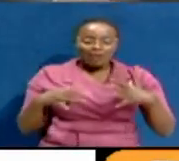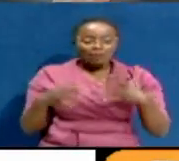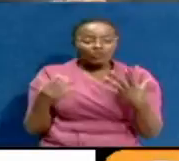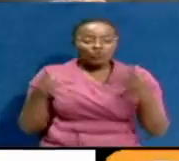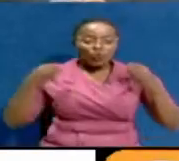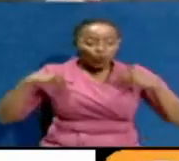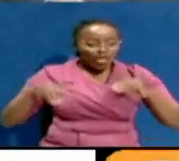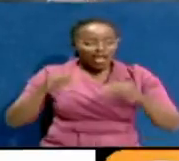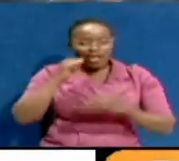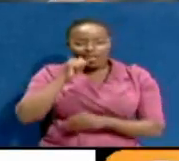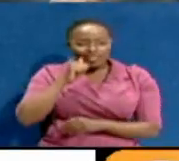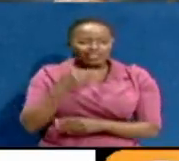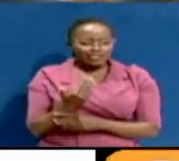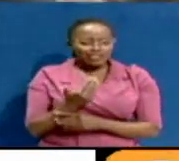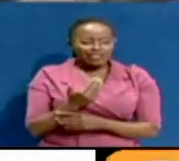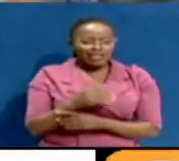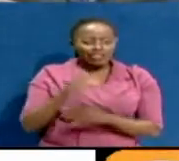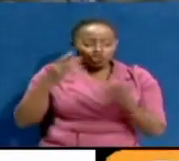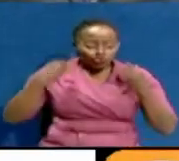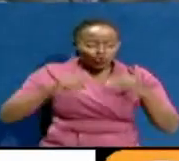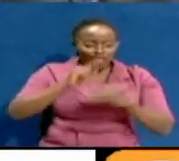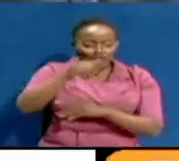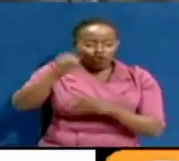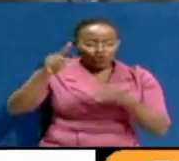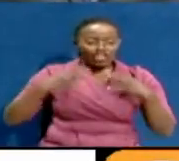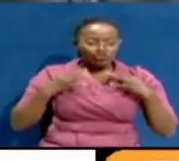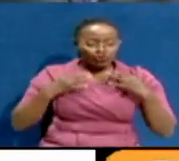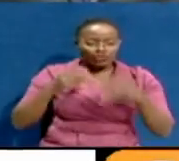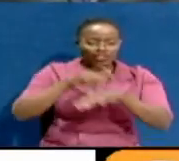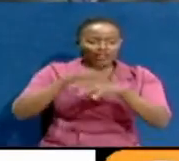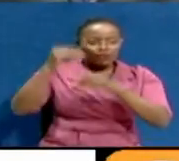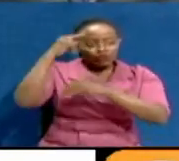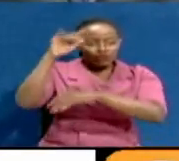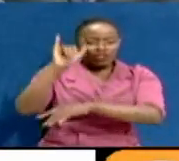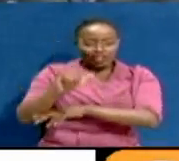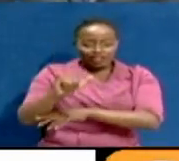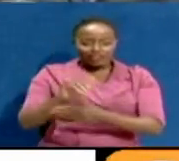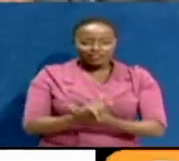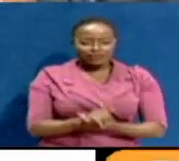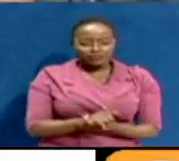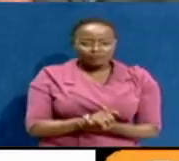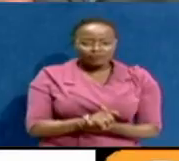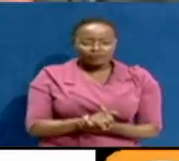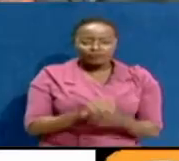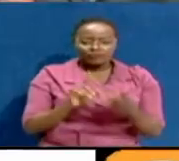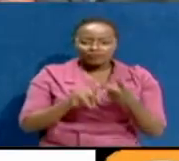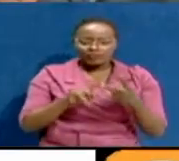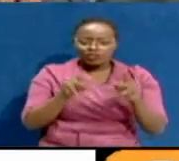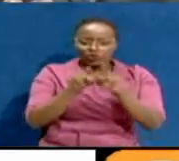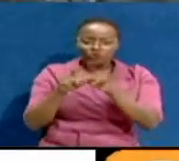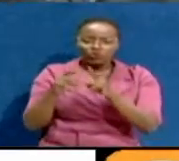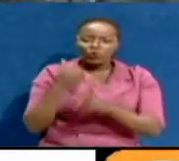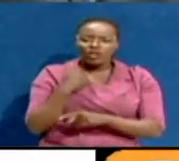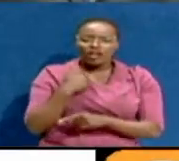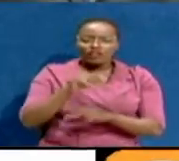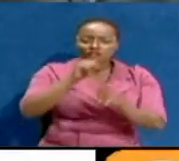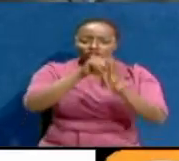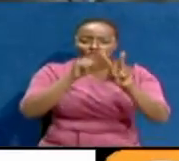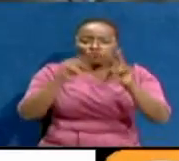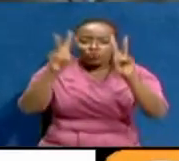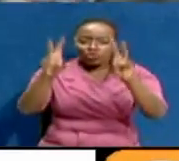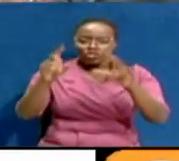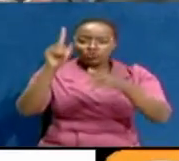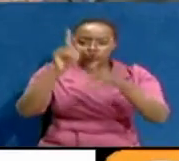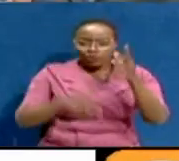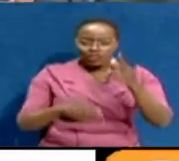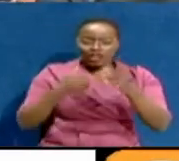about that. So you have to dress appropriately for that. That's interesting. Yeah, I think we're faced with 2 issues. One of